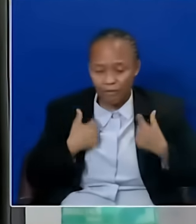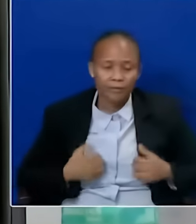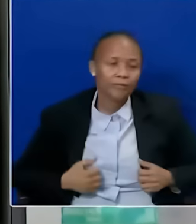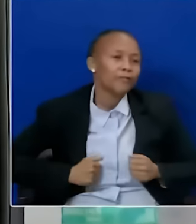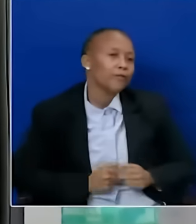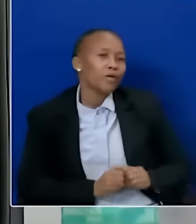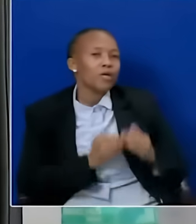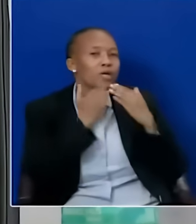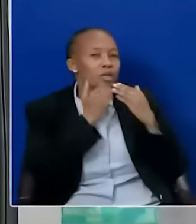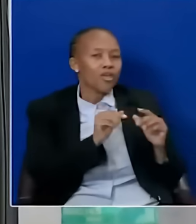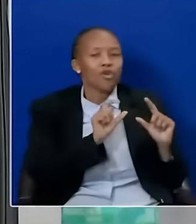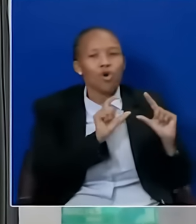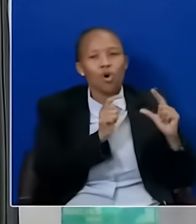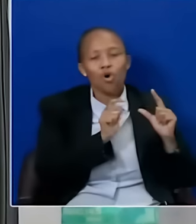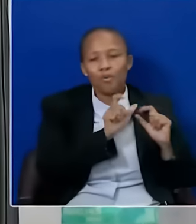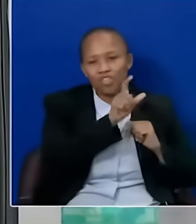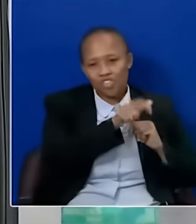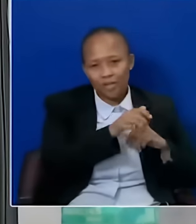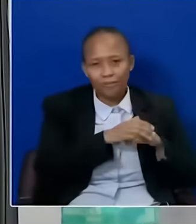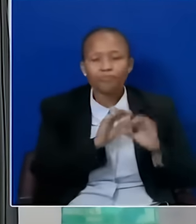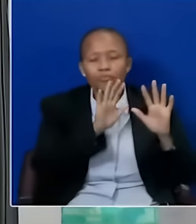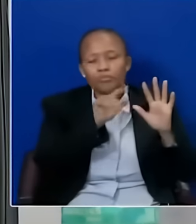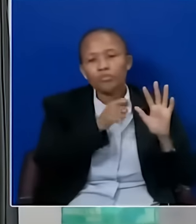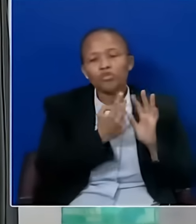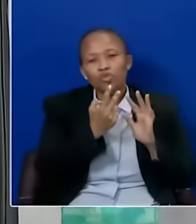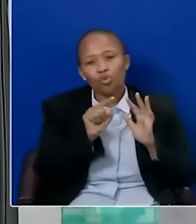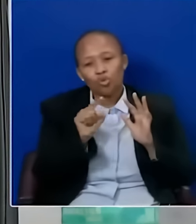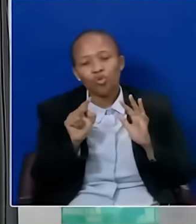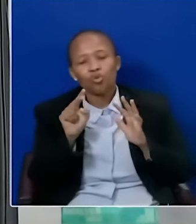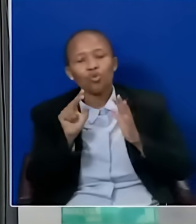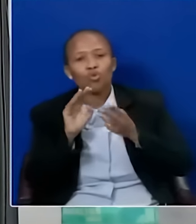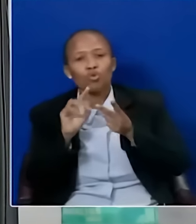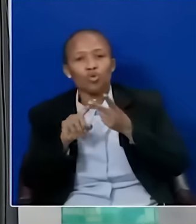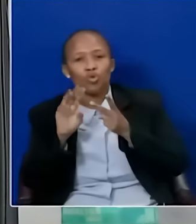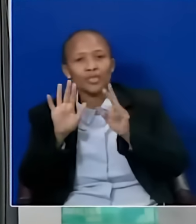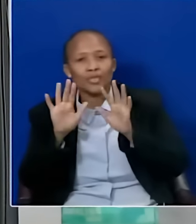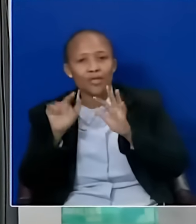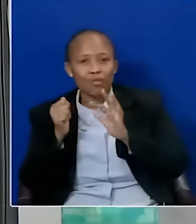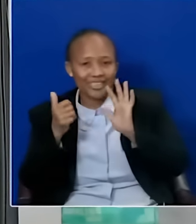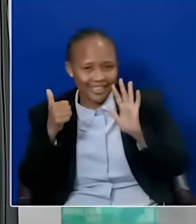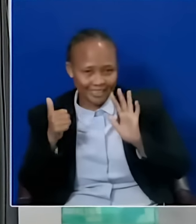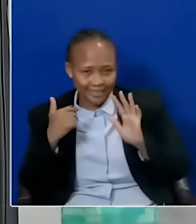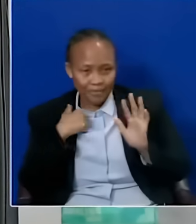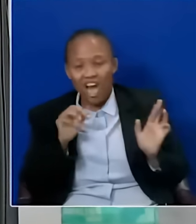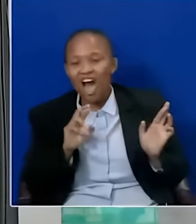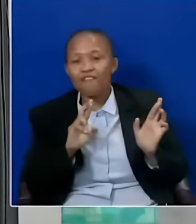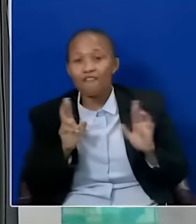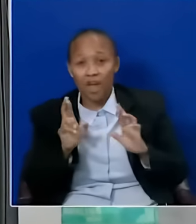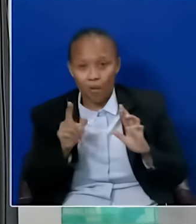paragraph 10.2 and 10.6 and said that he referred to